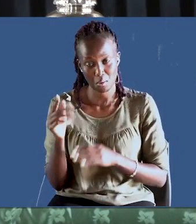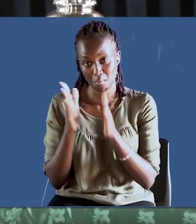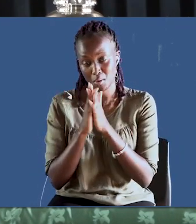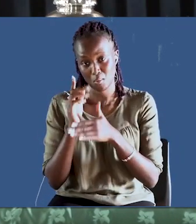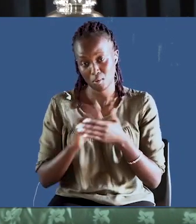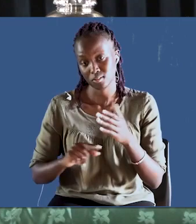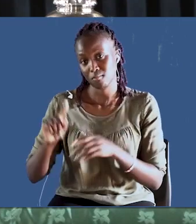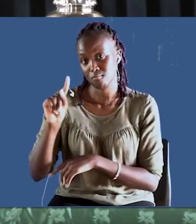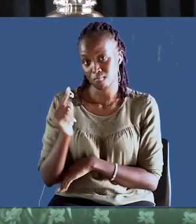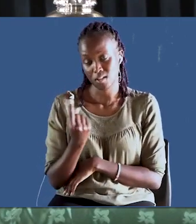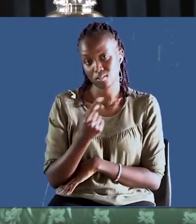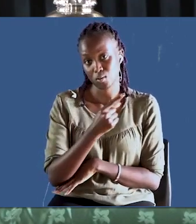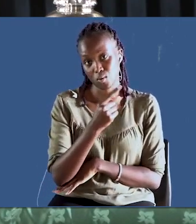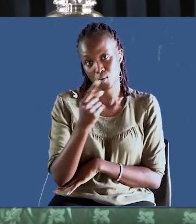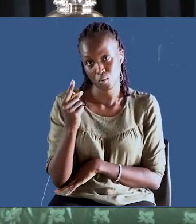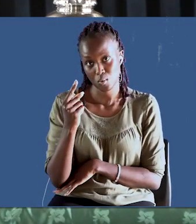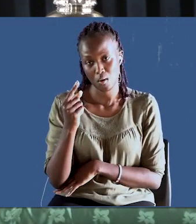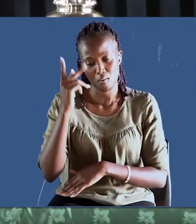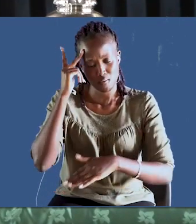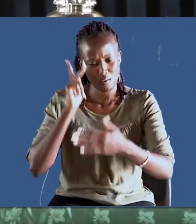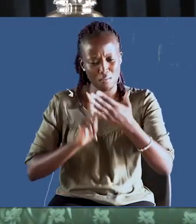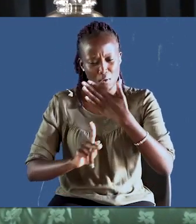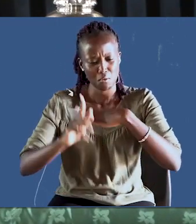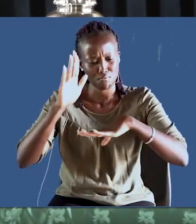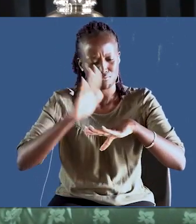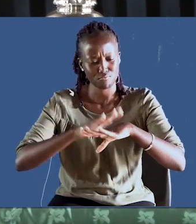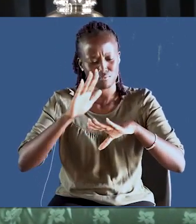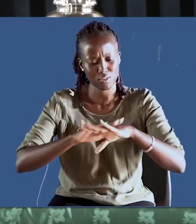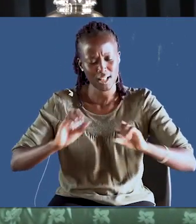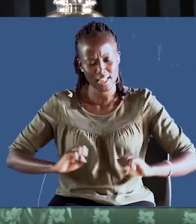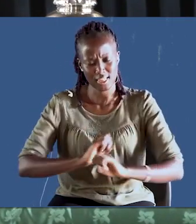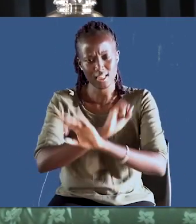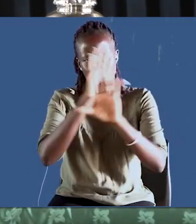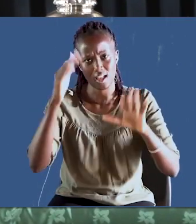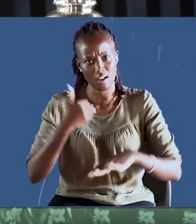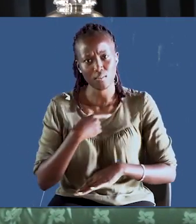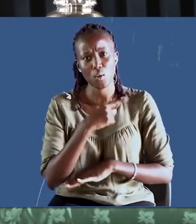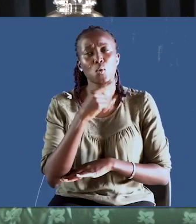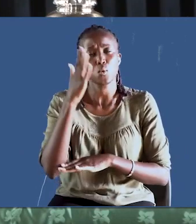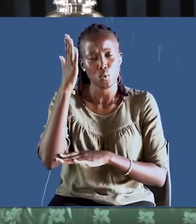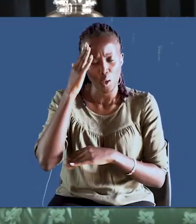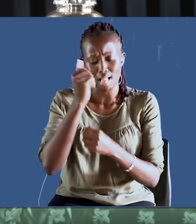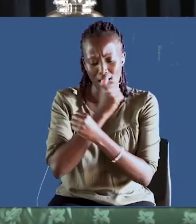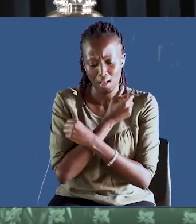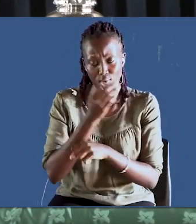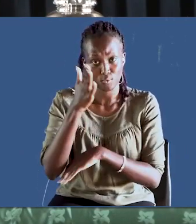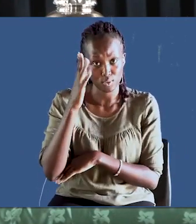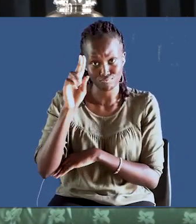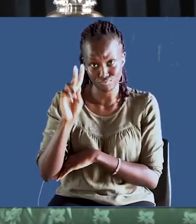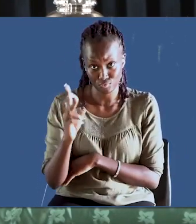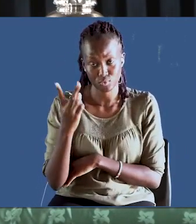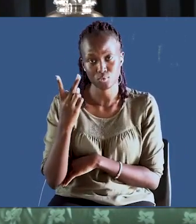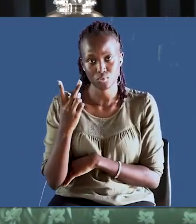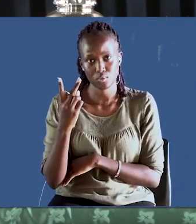one, that you will develop a sharp vision for the love of God. But number two, that you